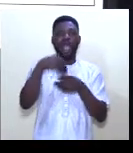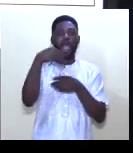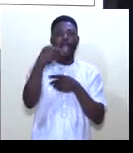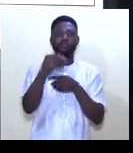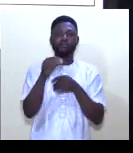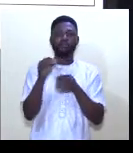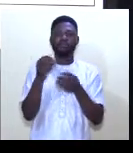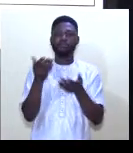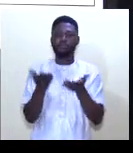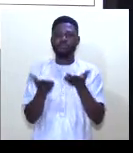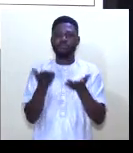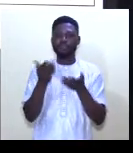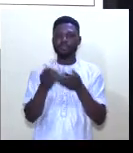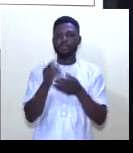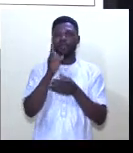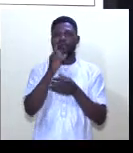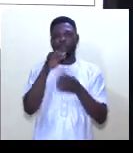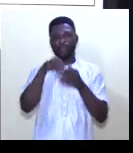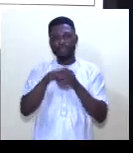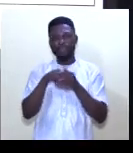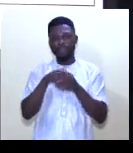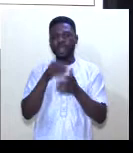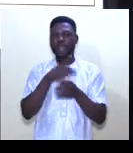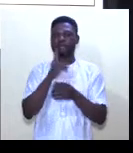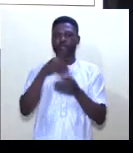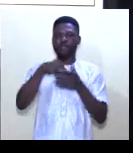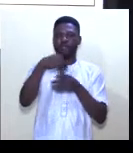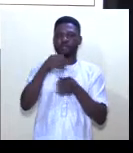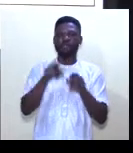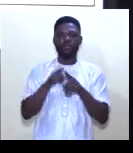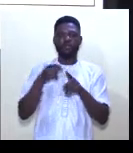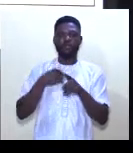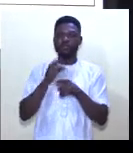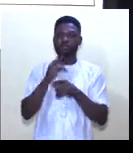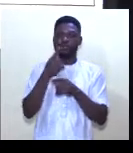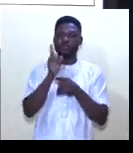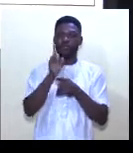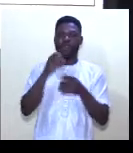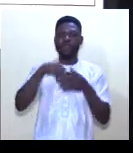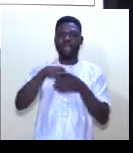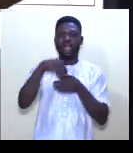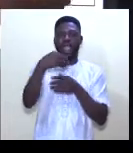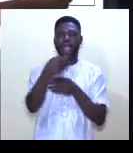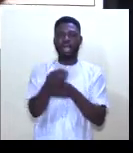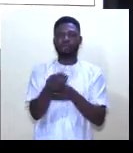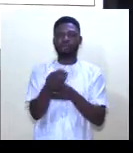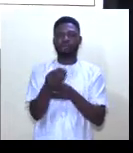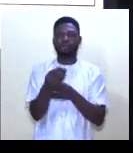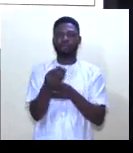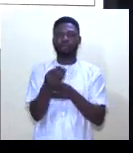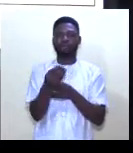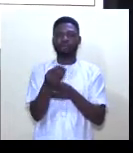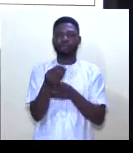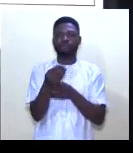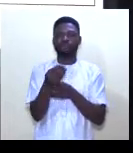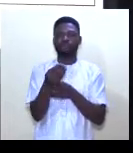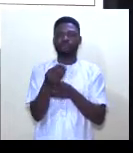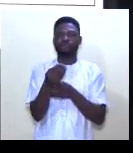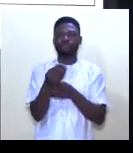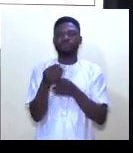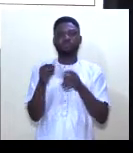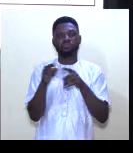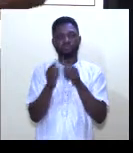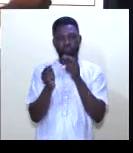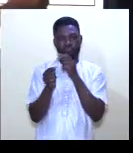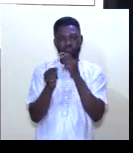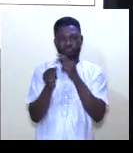scale, because you remember that there are two scales, one on the outside like this and the other one on the inside